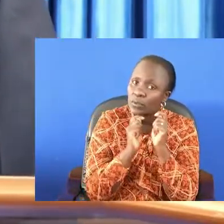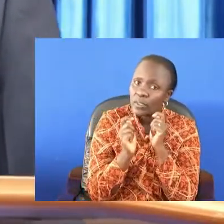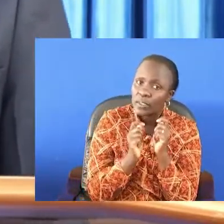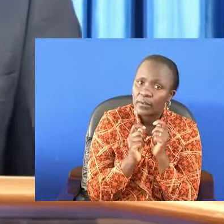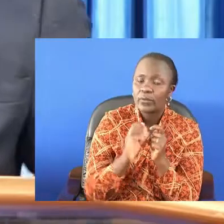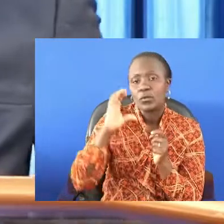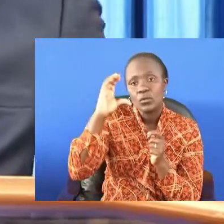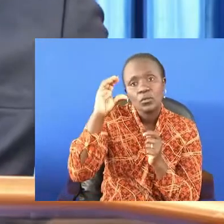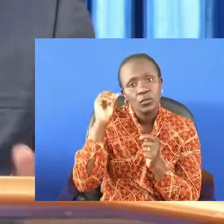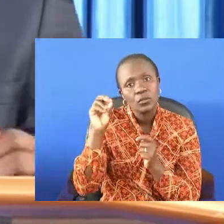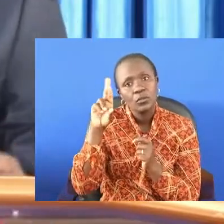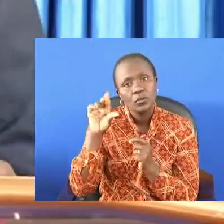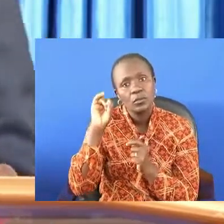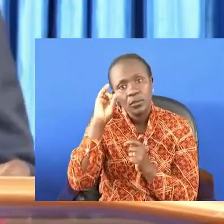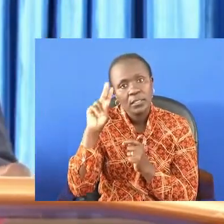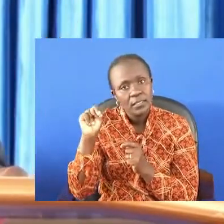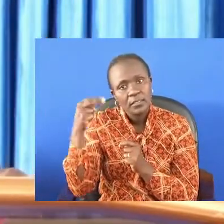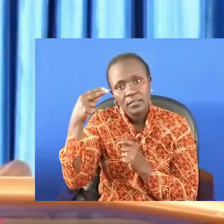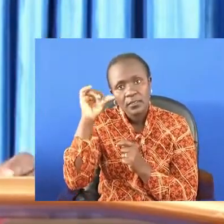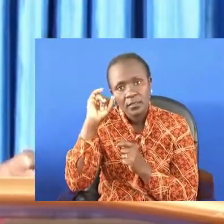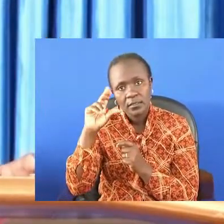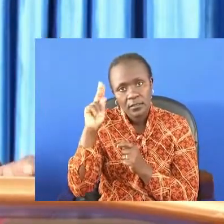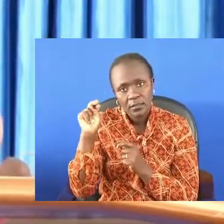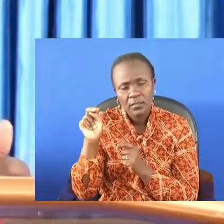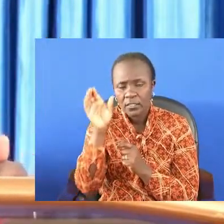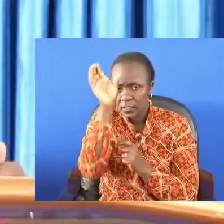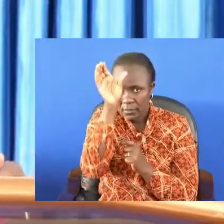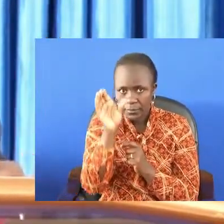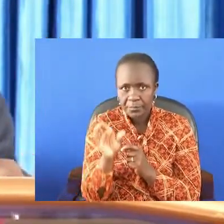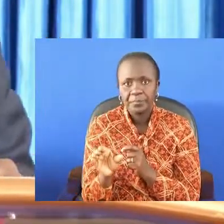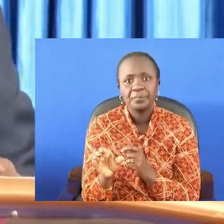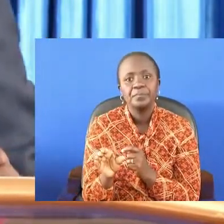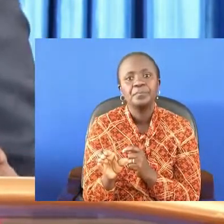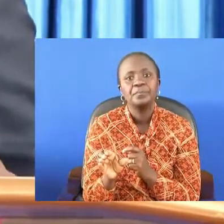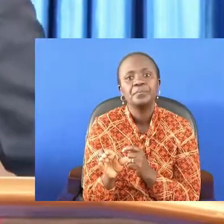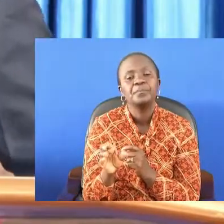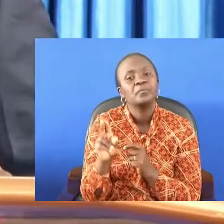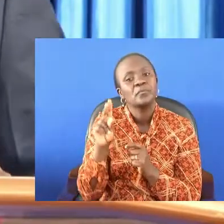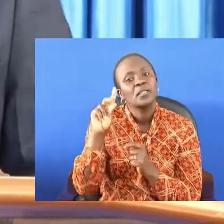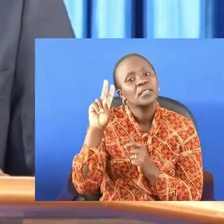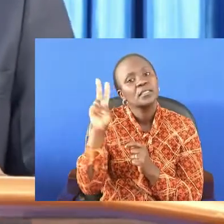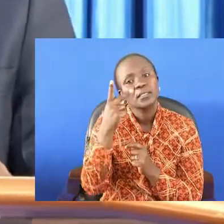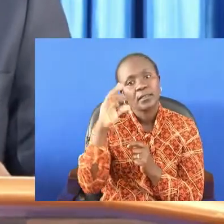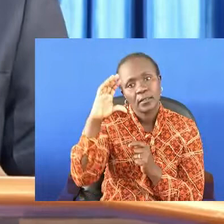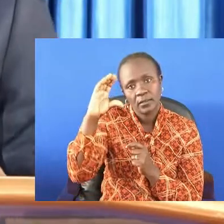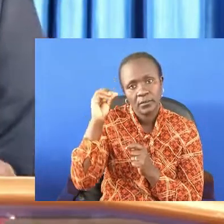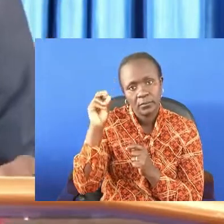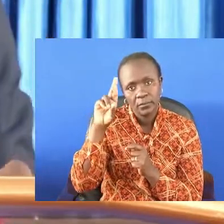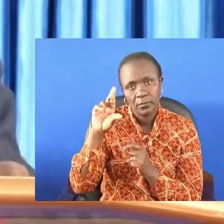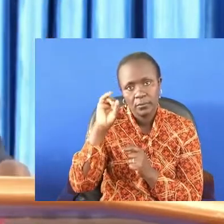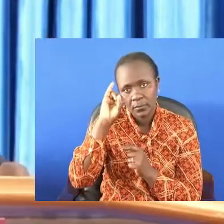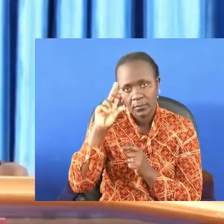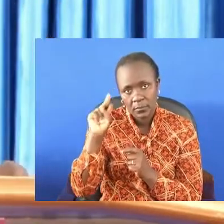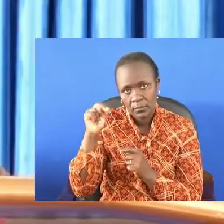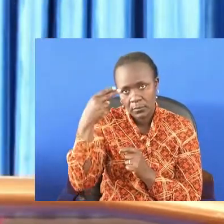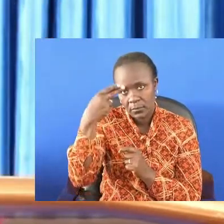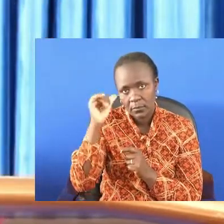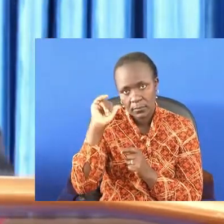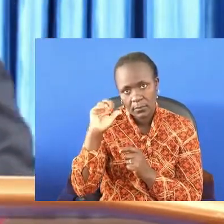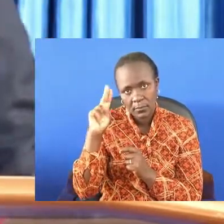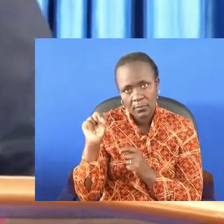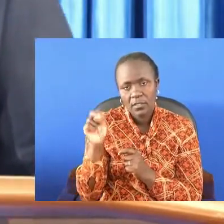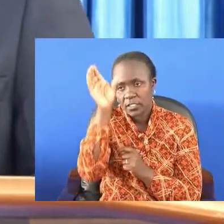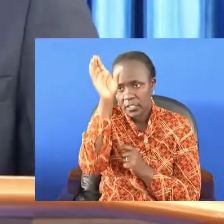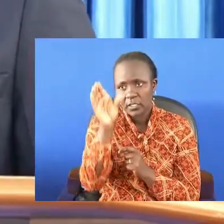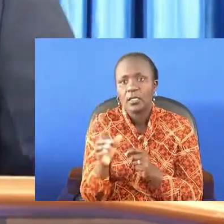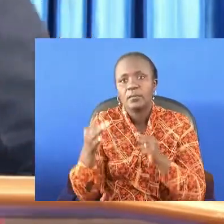talking to the Corinthians, later on in 2 Corinthians chapter 8 and verse number 1 to 5, he